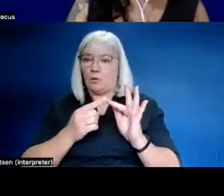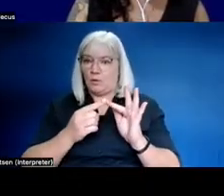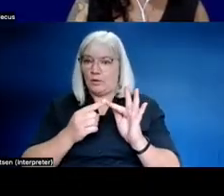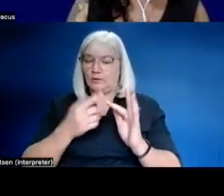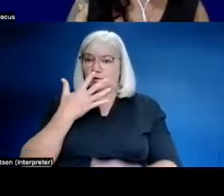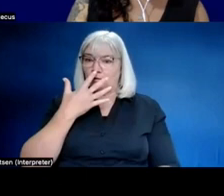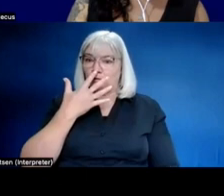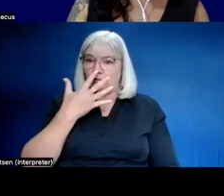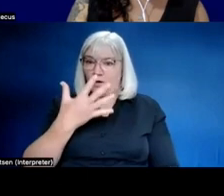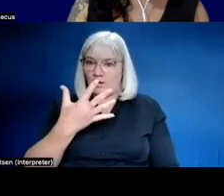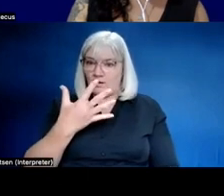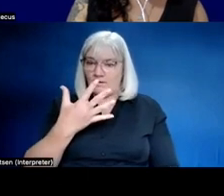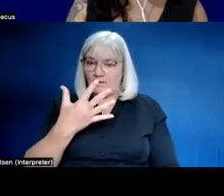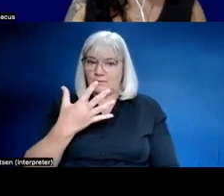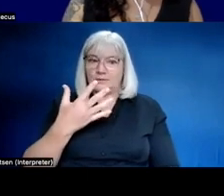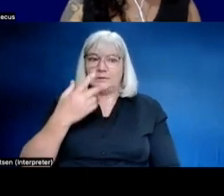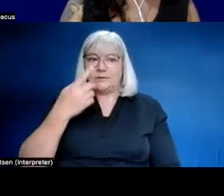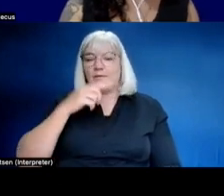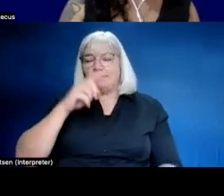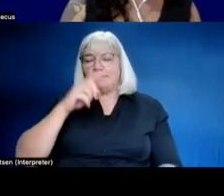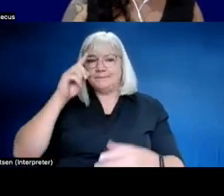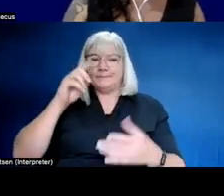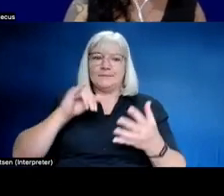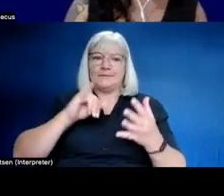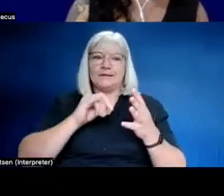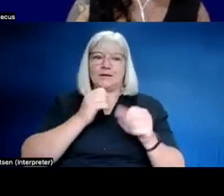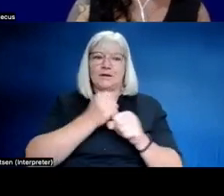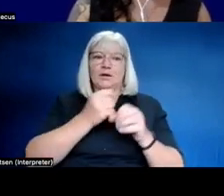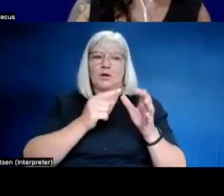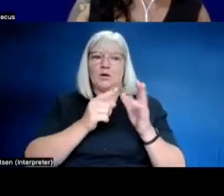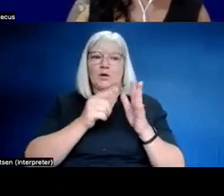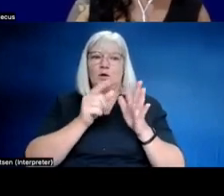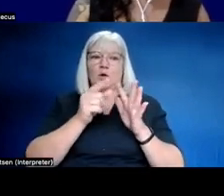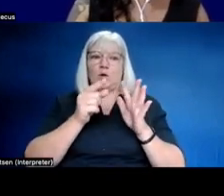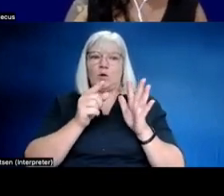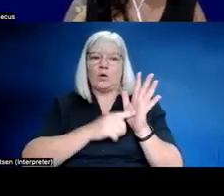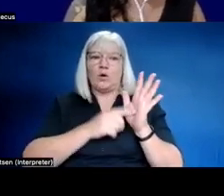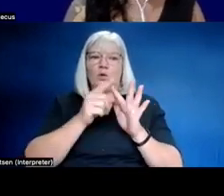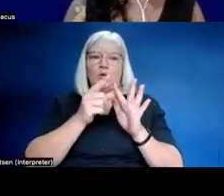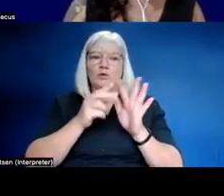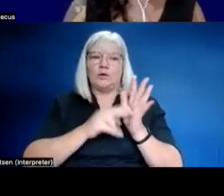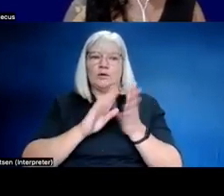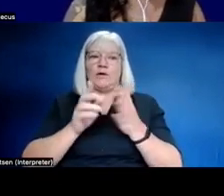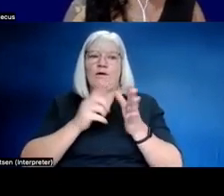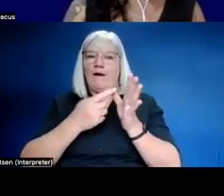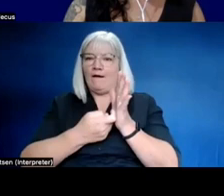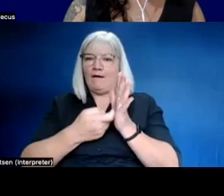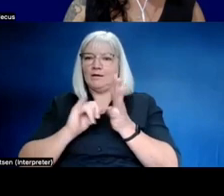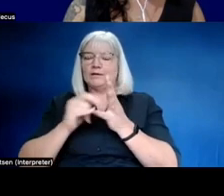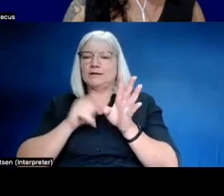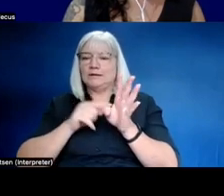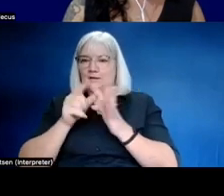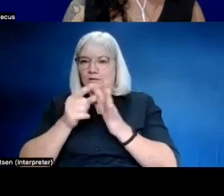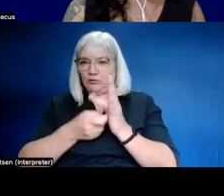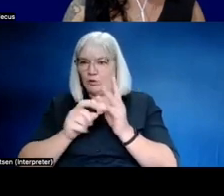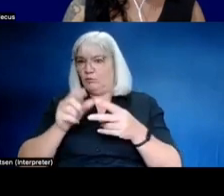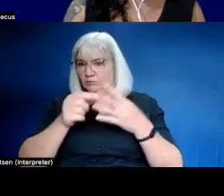called Goldenhaar syndrome, which, amongst other things, is characterized by a cleft palate at birth.